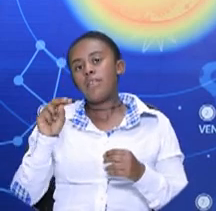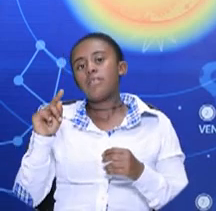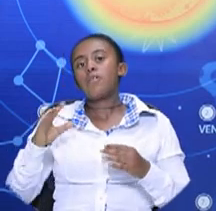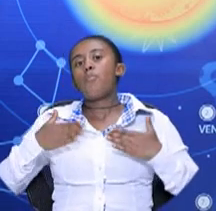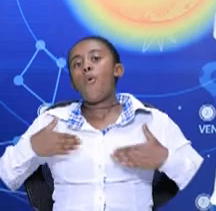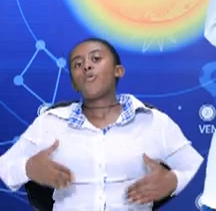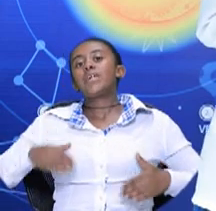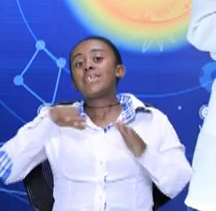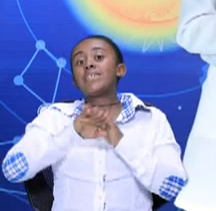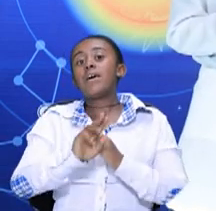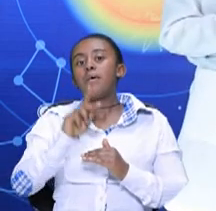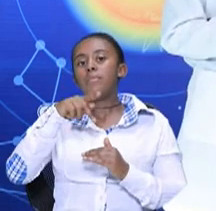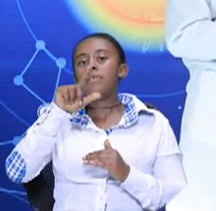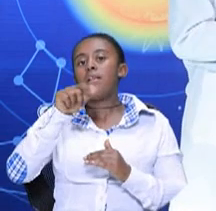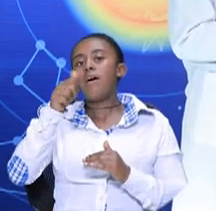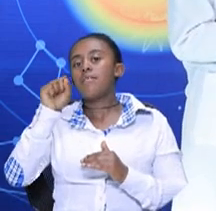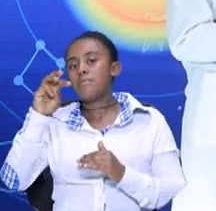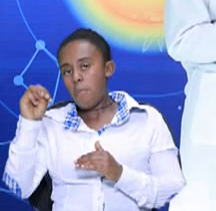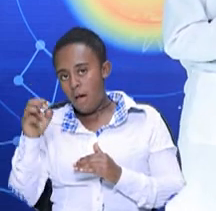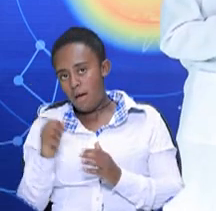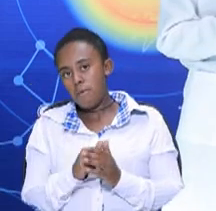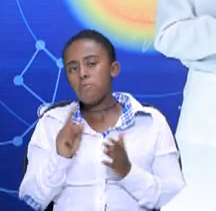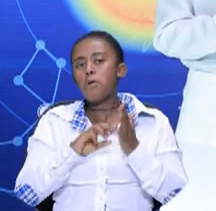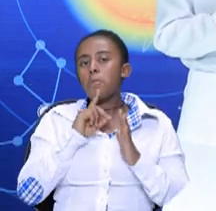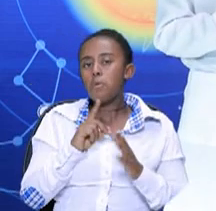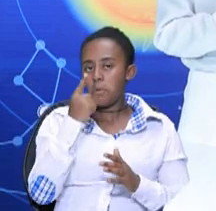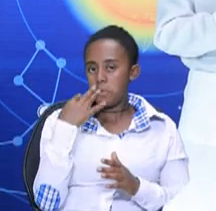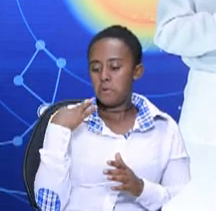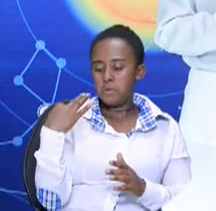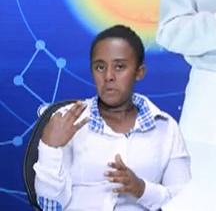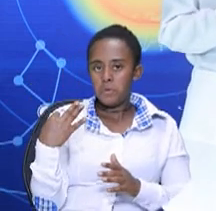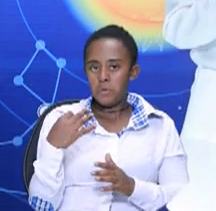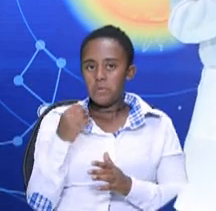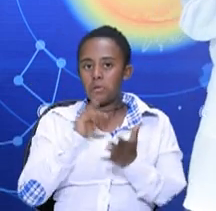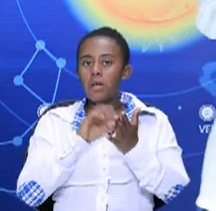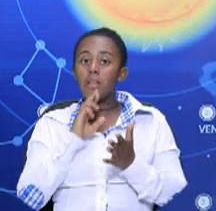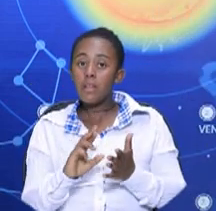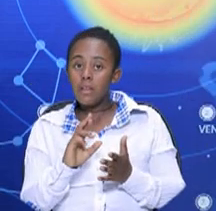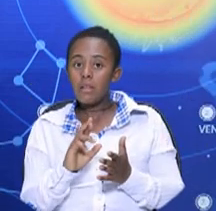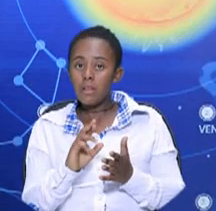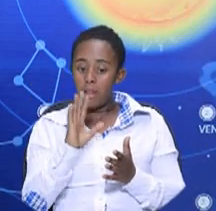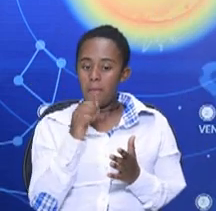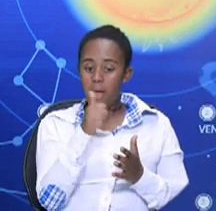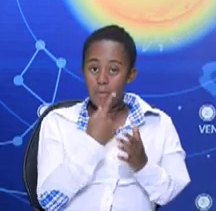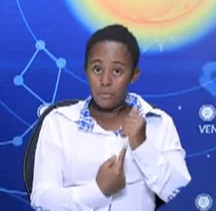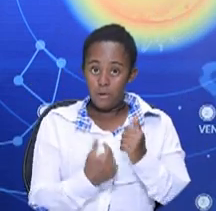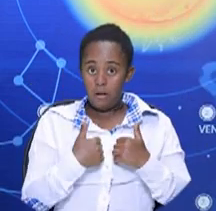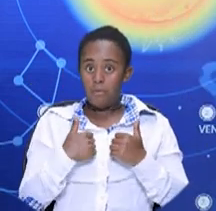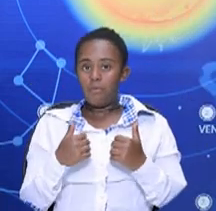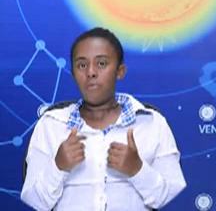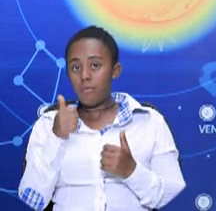the plasma. In other words, individuals that are known as type A individuals. Type